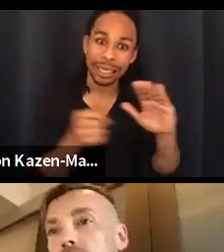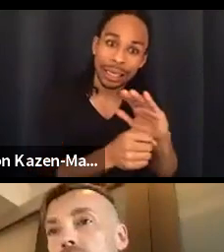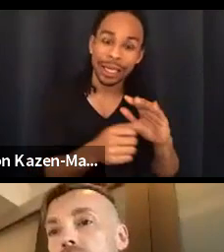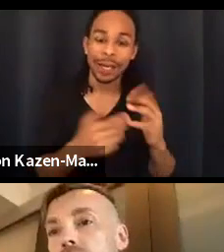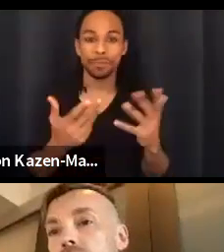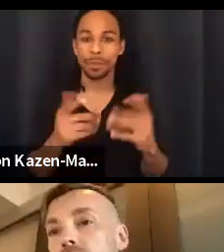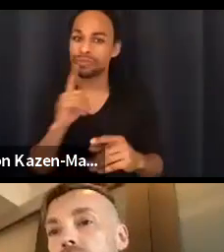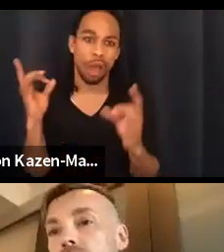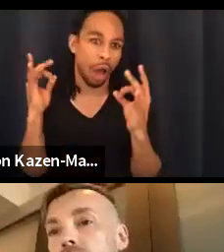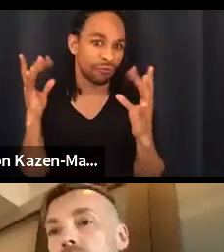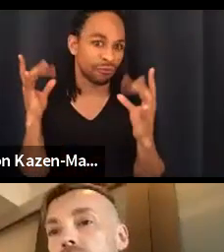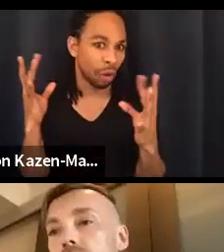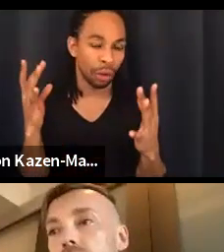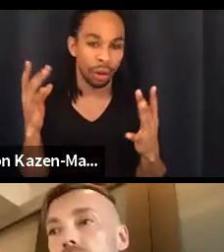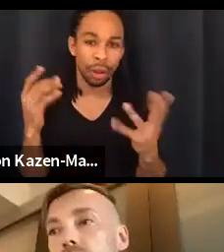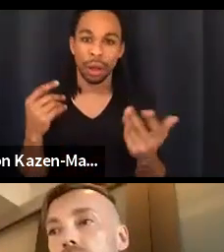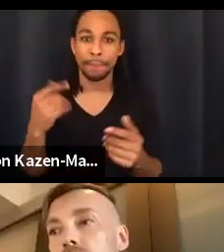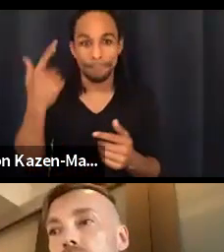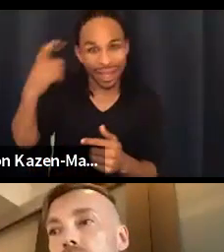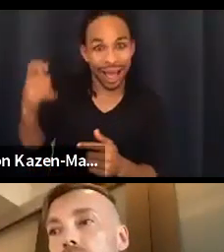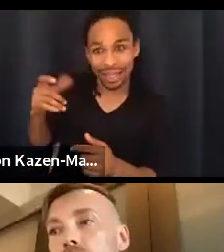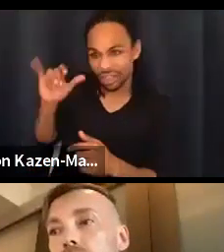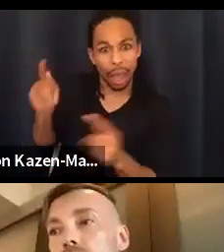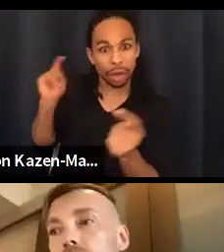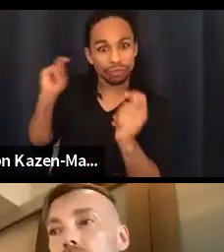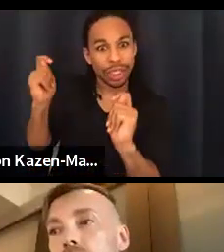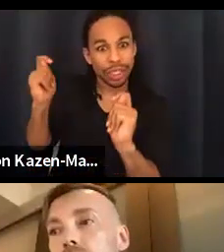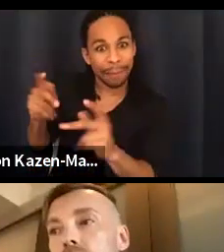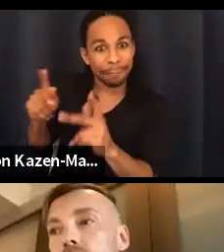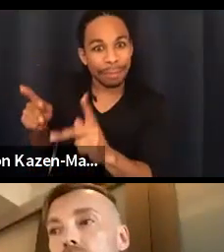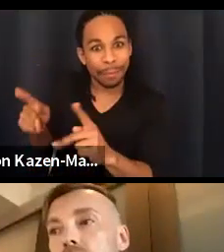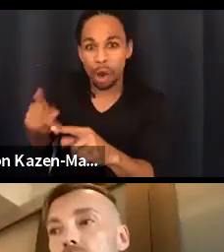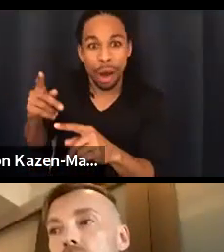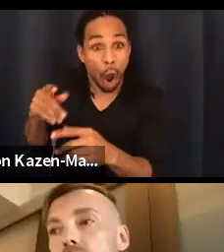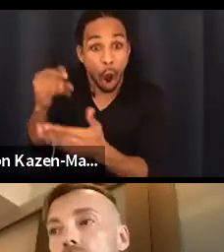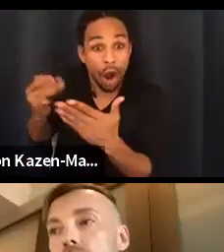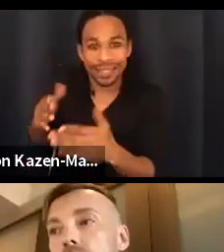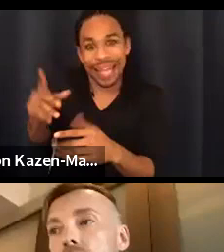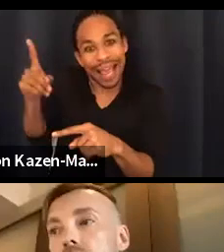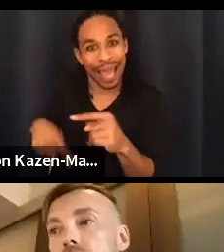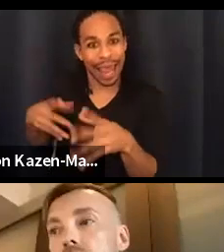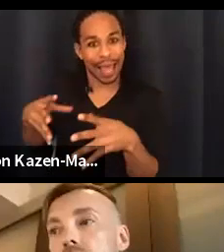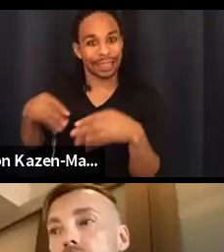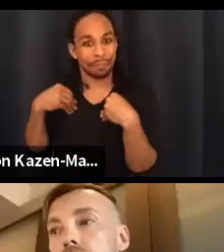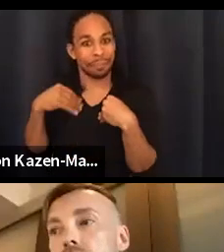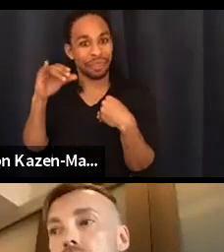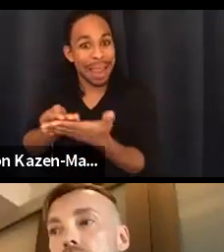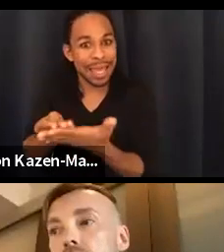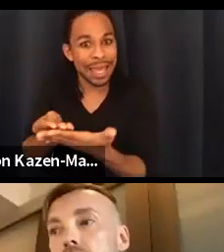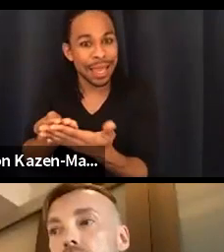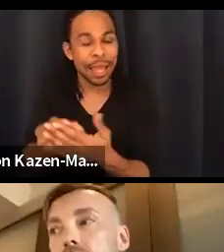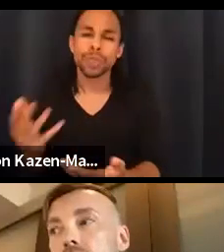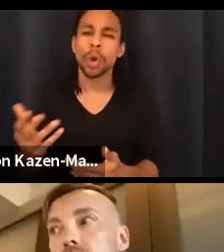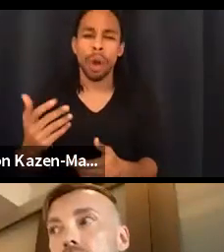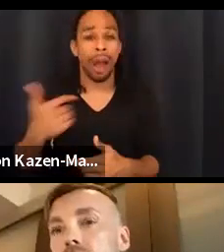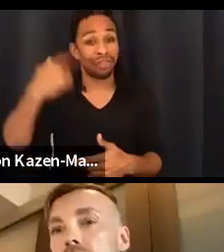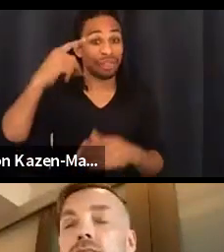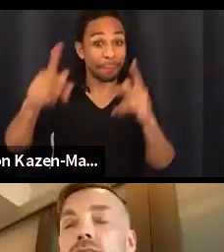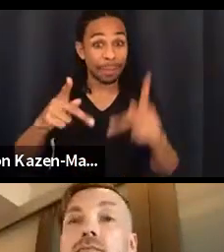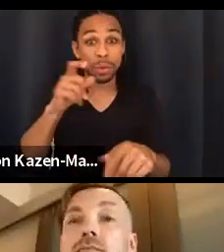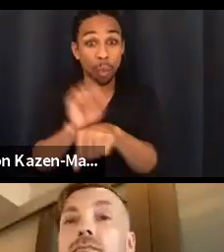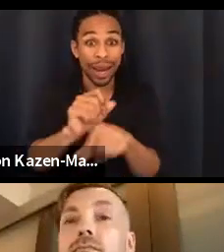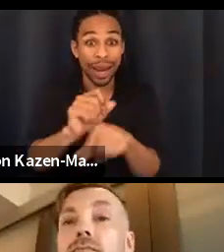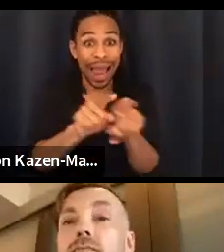to offer that I think not just the folks that are working as administrators in these universities to engage in